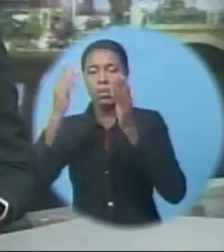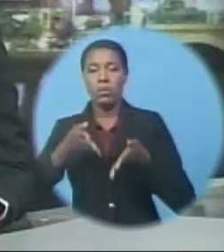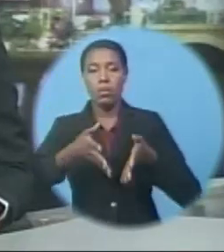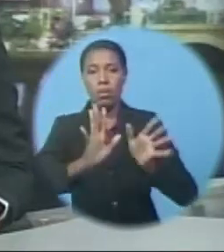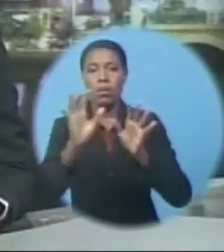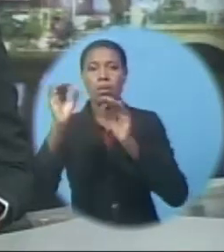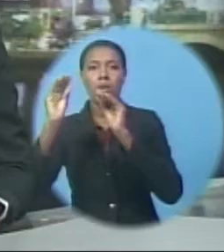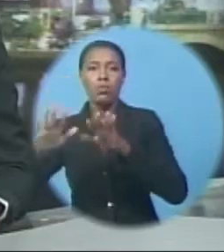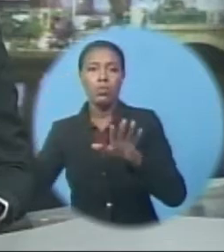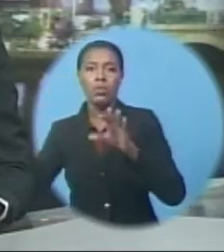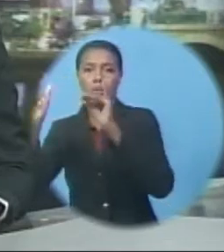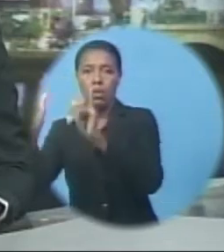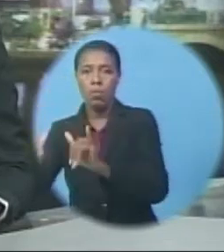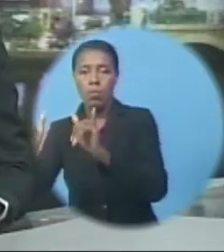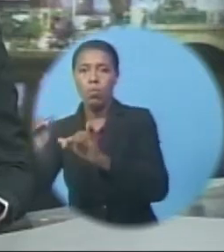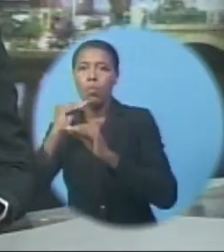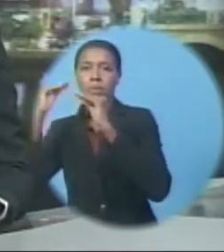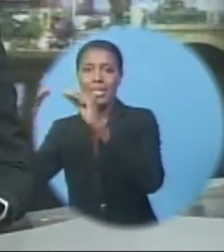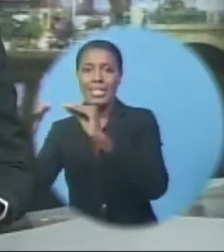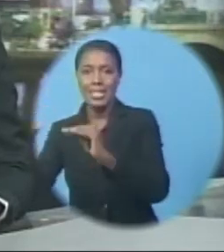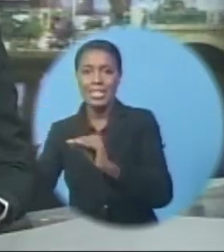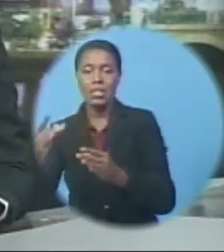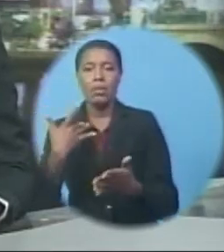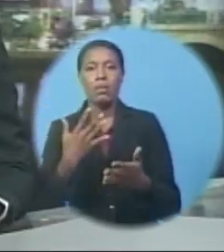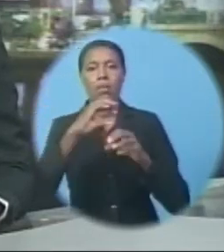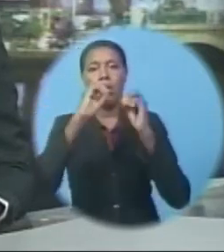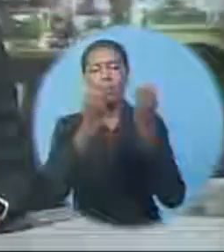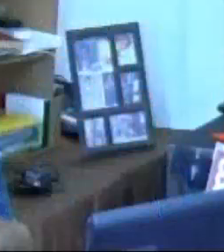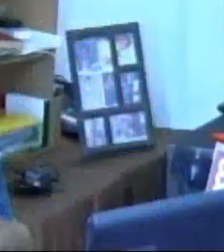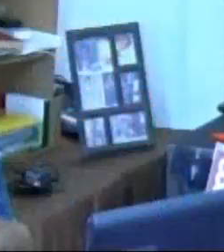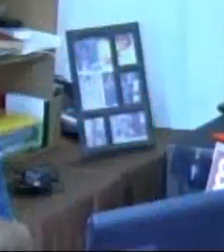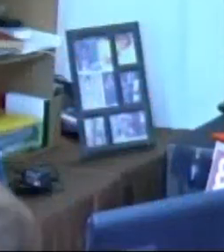he says his organization is seeking to fill that void.